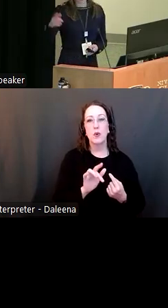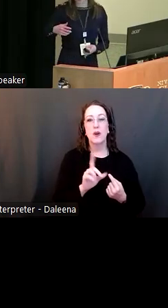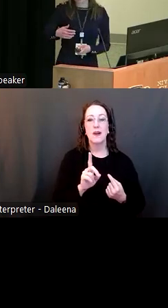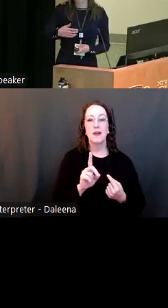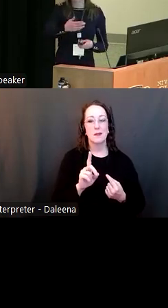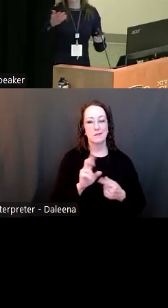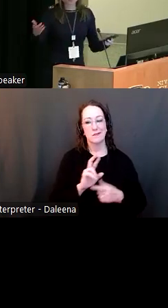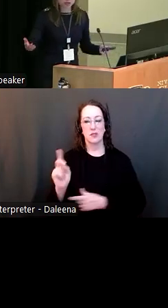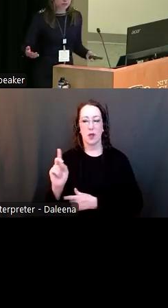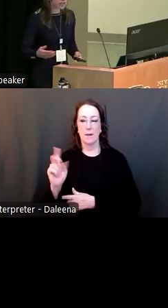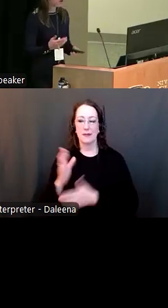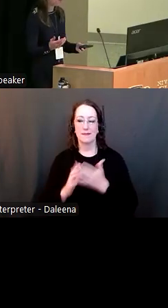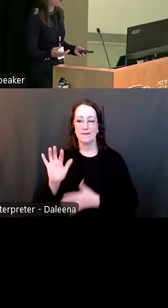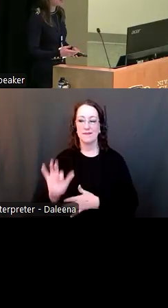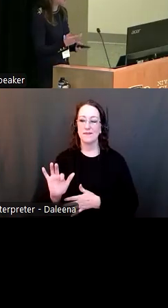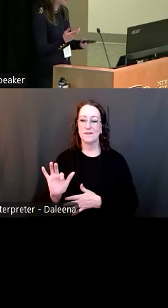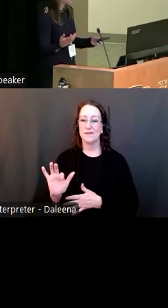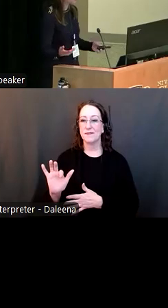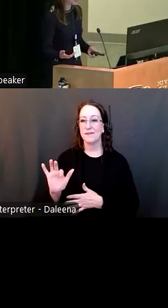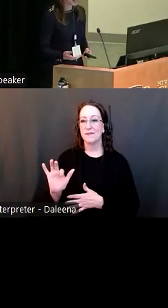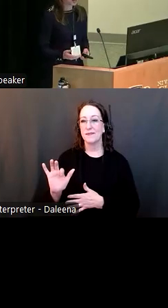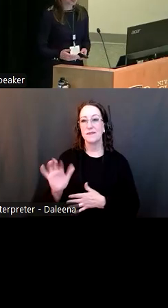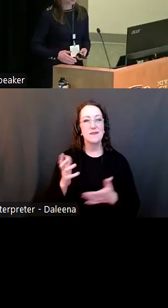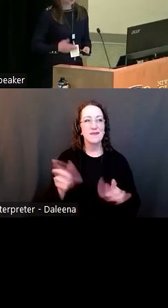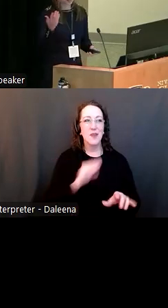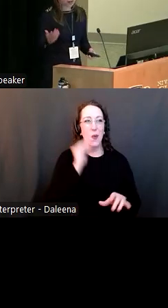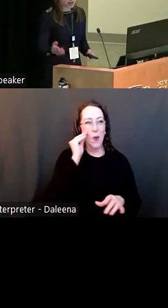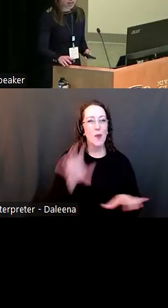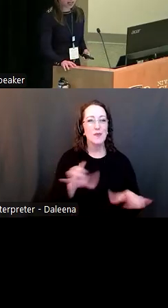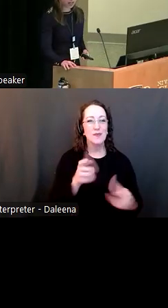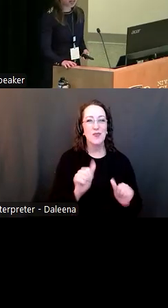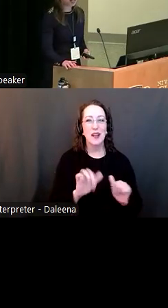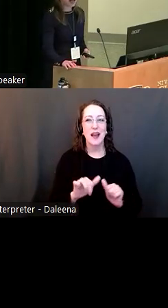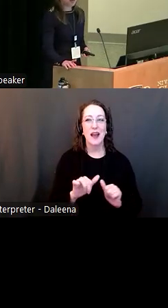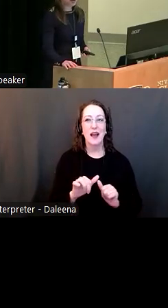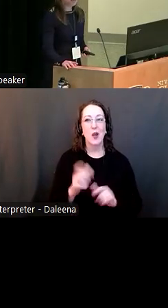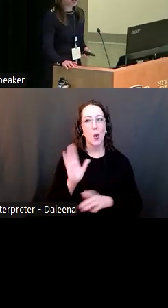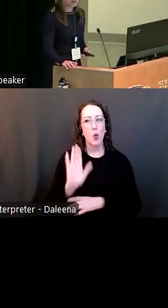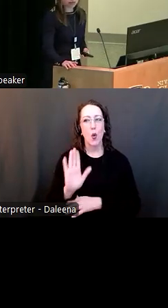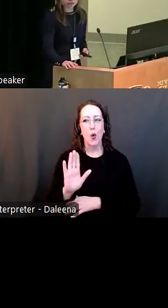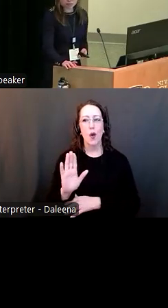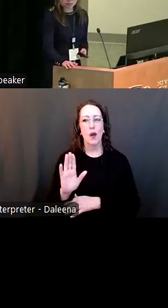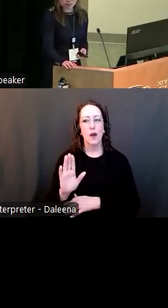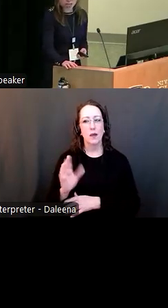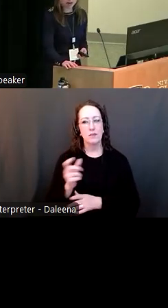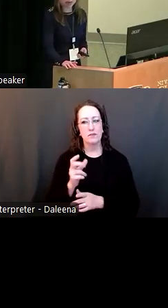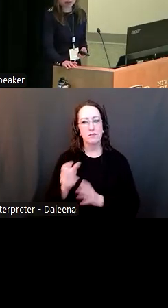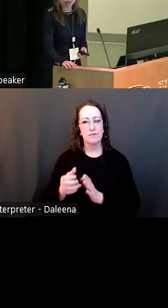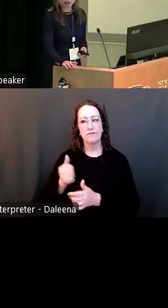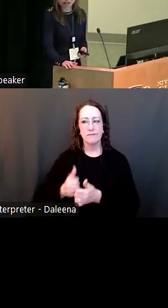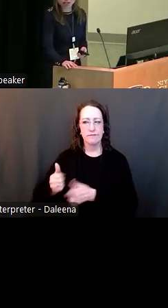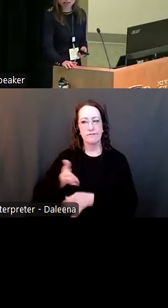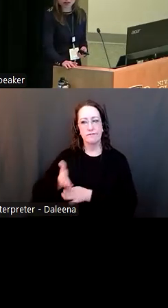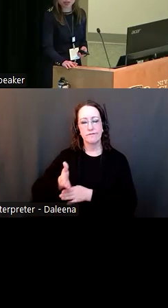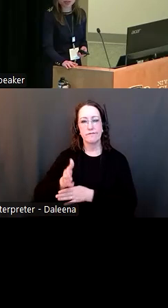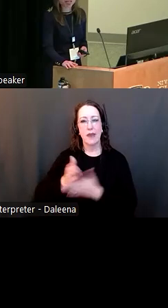finger, and people in this room right at home, you can try this out right now. Use your dominant hand and try and make multiple taps on